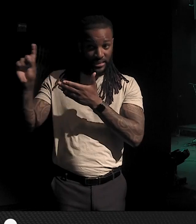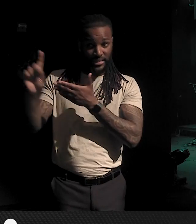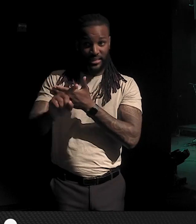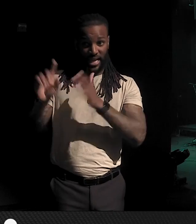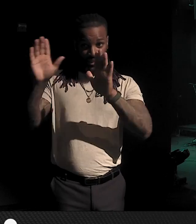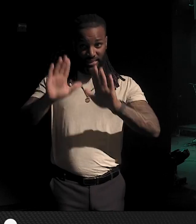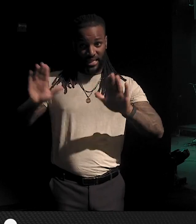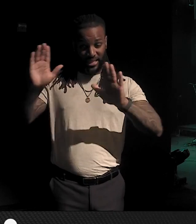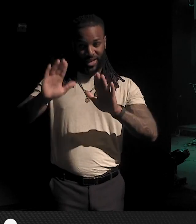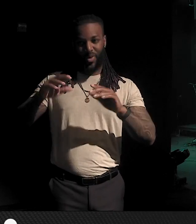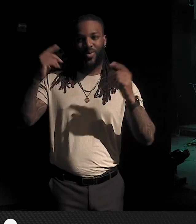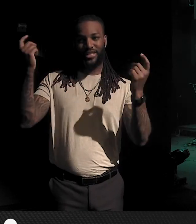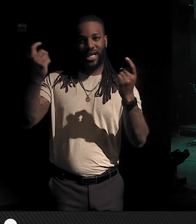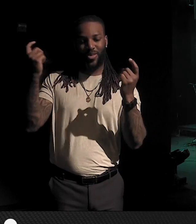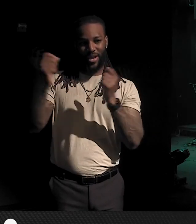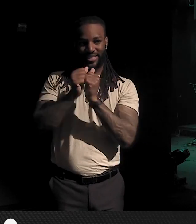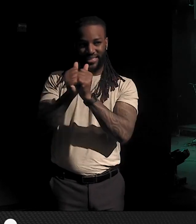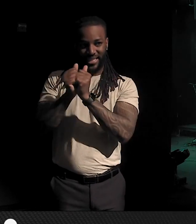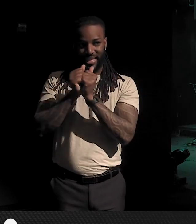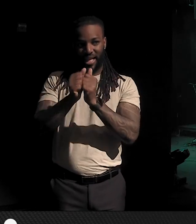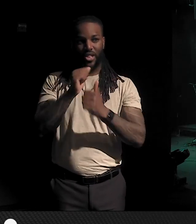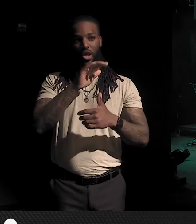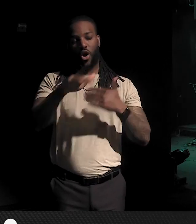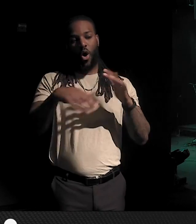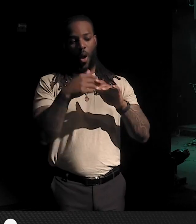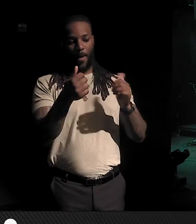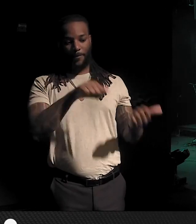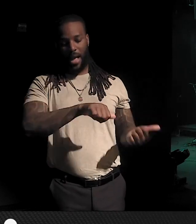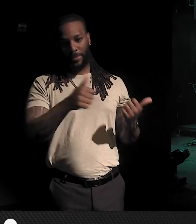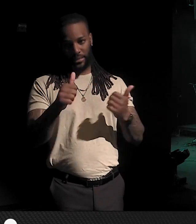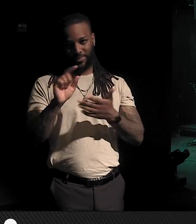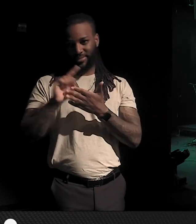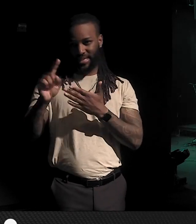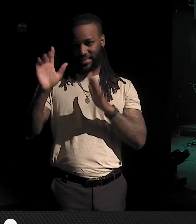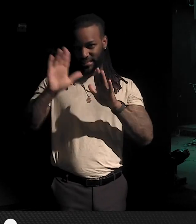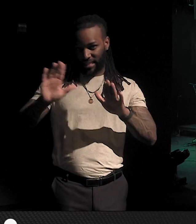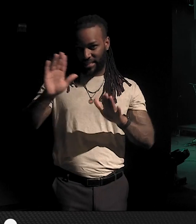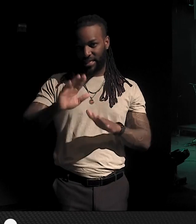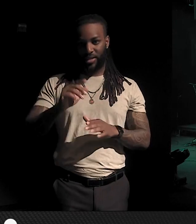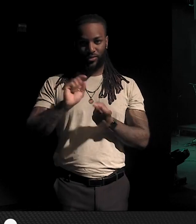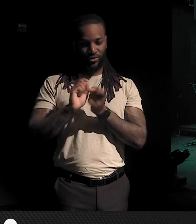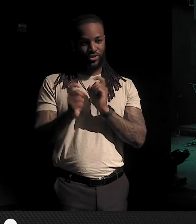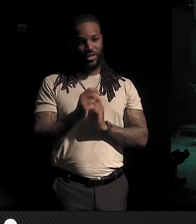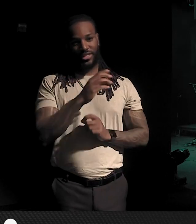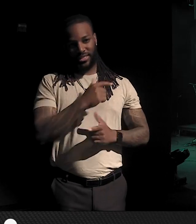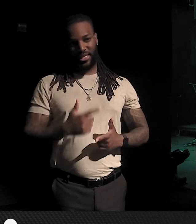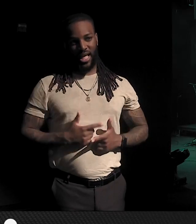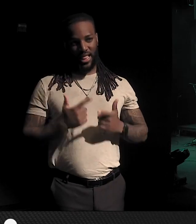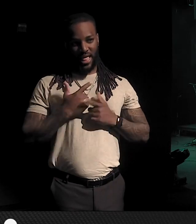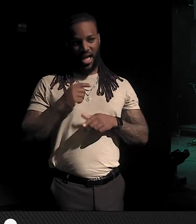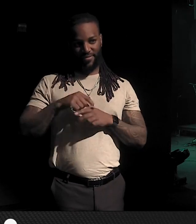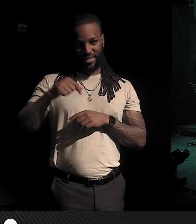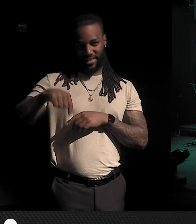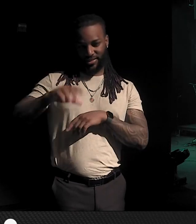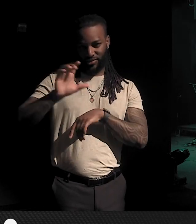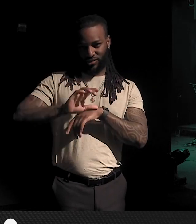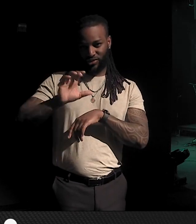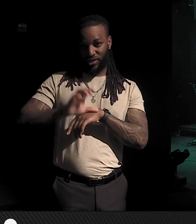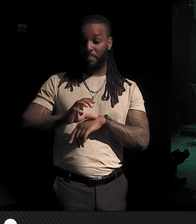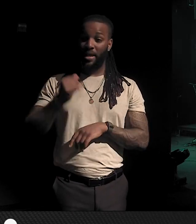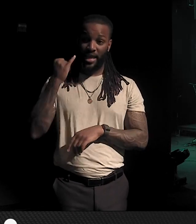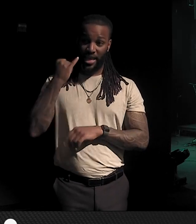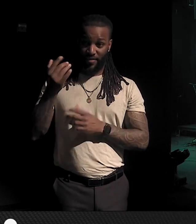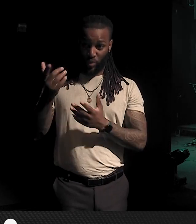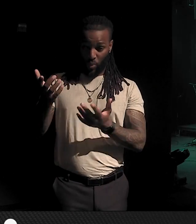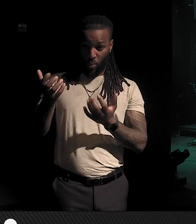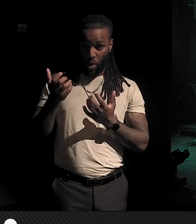ready. We're gonna celebrate together all the baptisms and all the life change that God is doing through this church. But if you